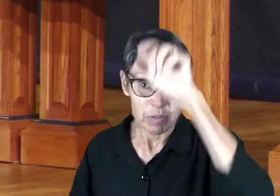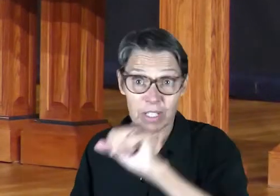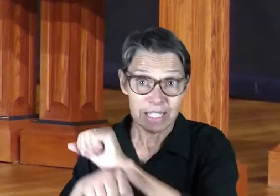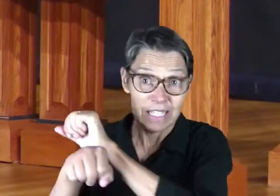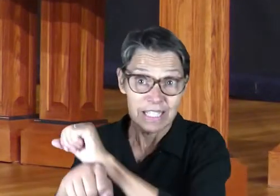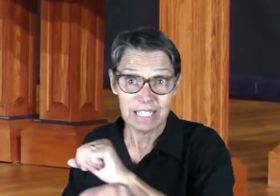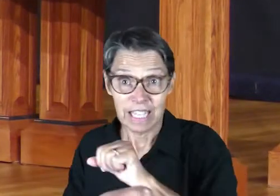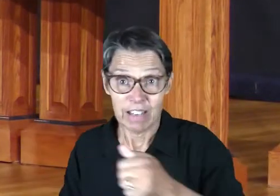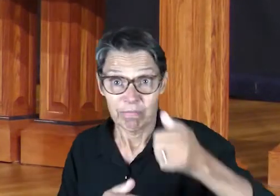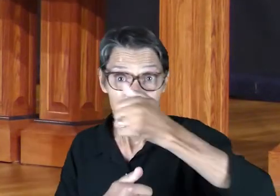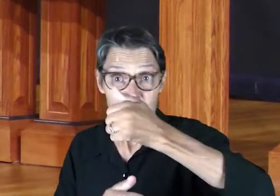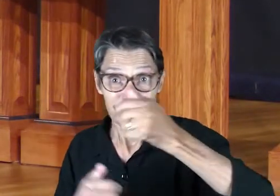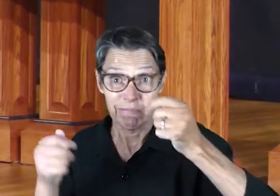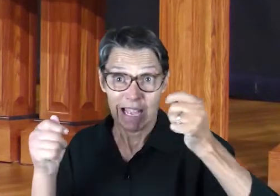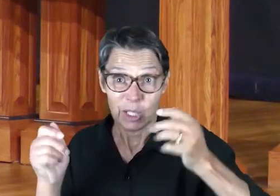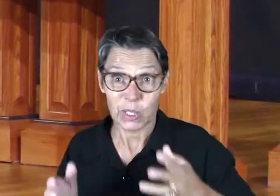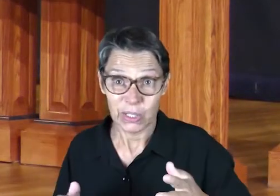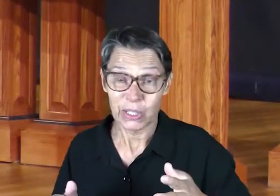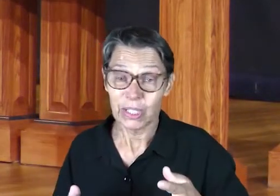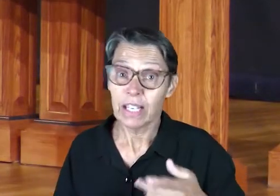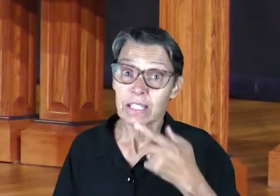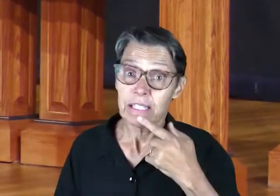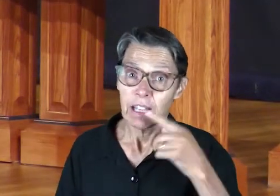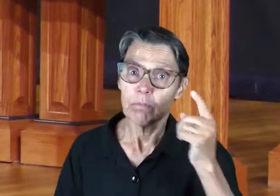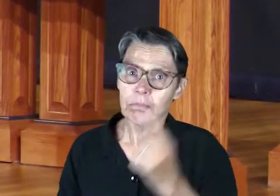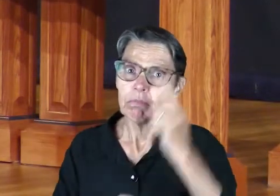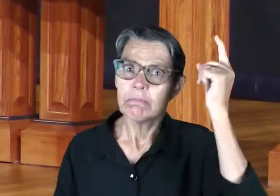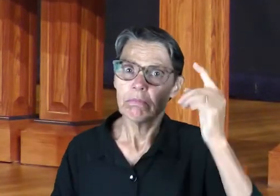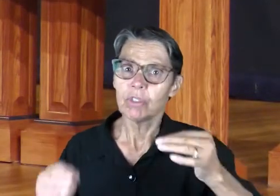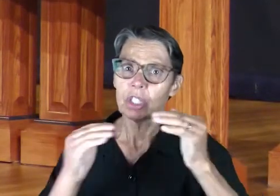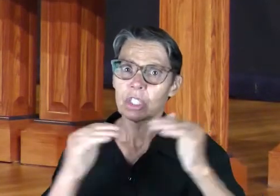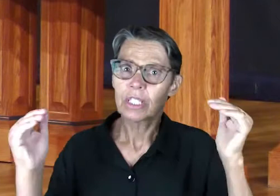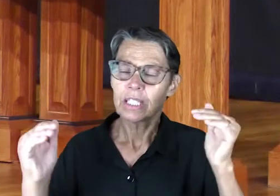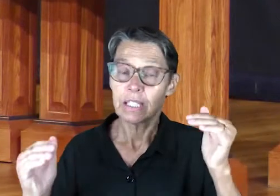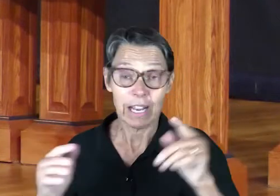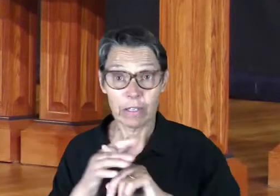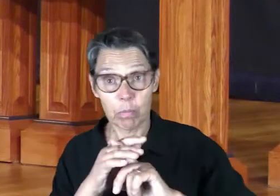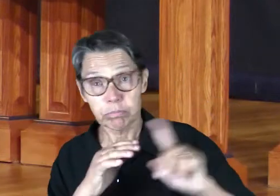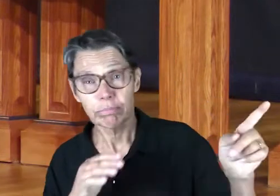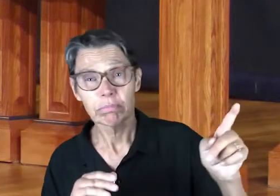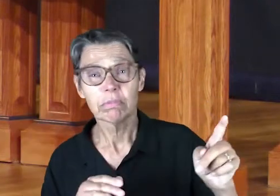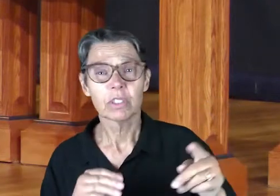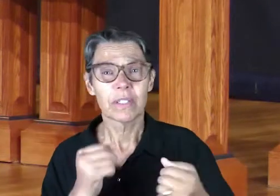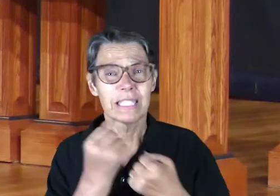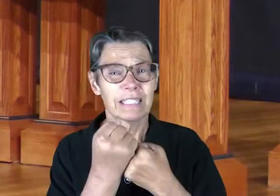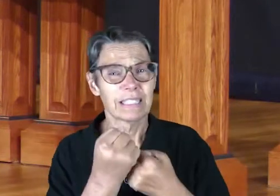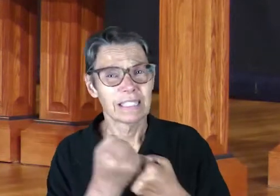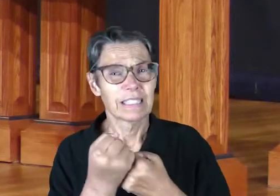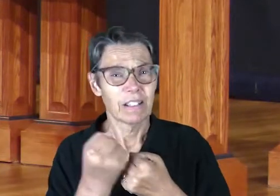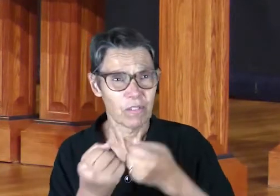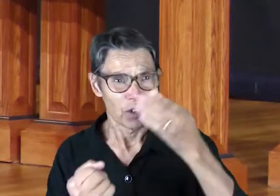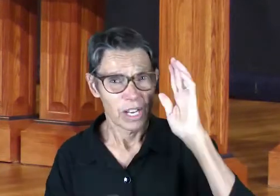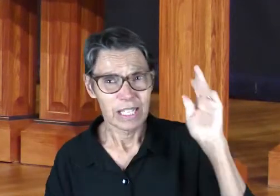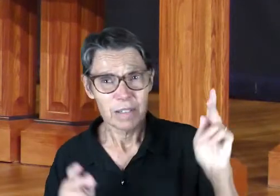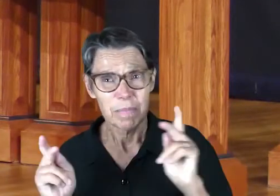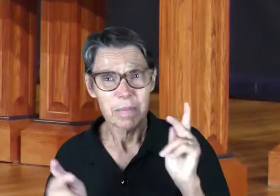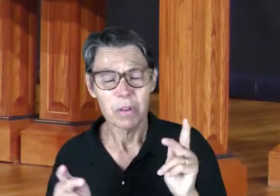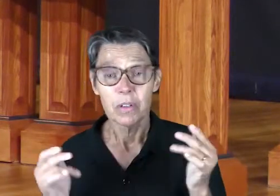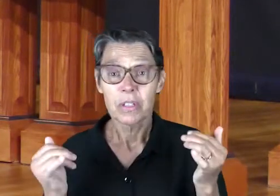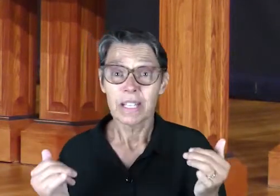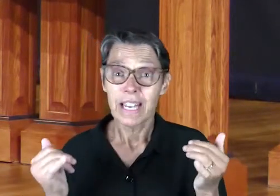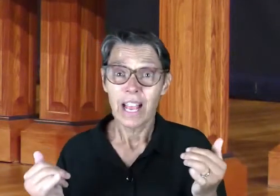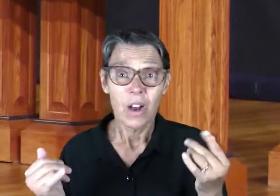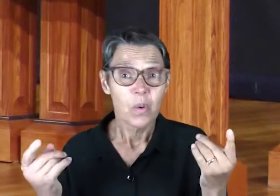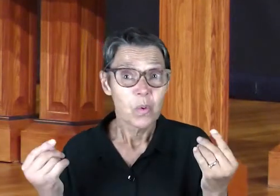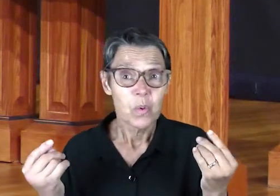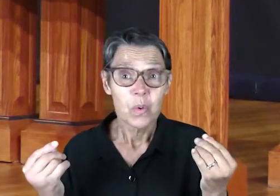was an act of justice, and he's run for his life, and now he's done. Perhaps he's advocated for God's people in the most intense way possible,